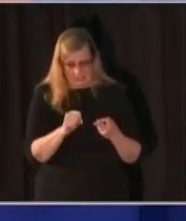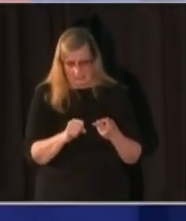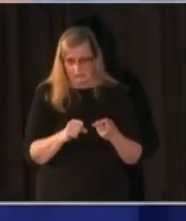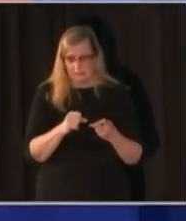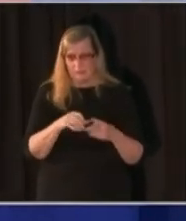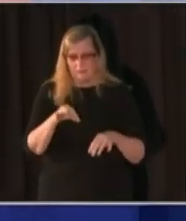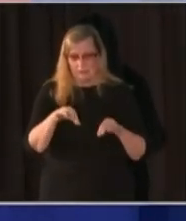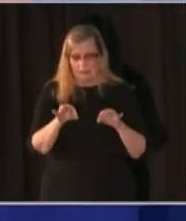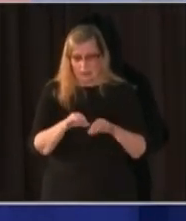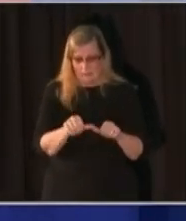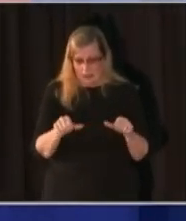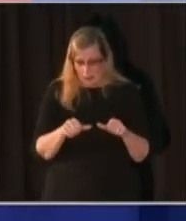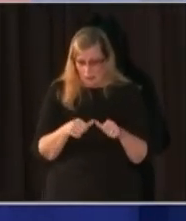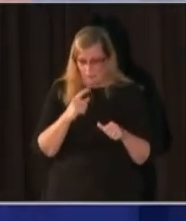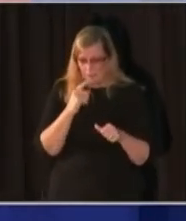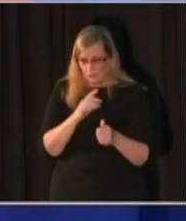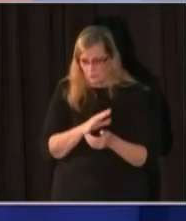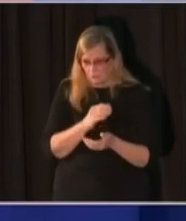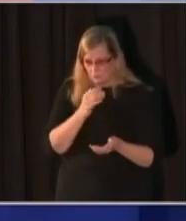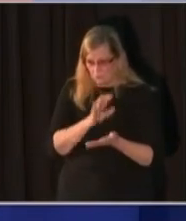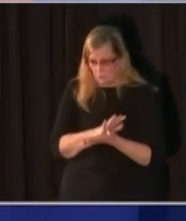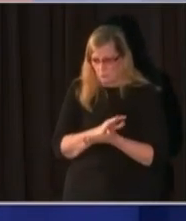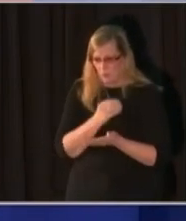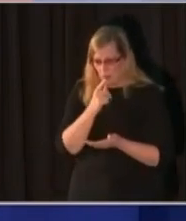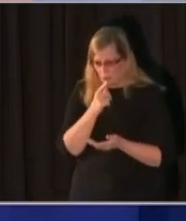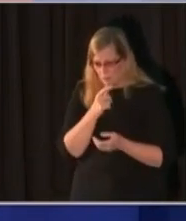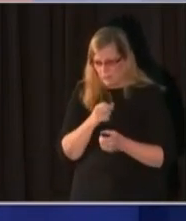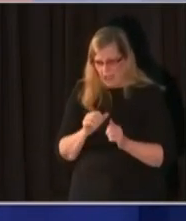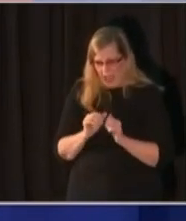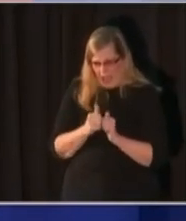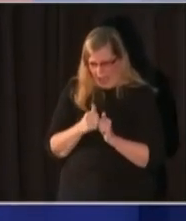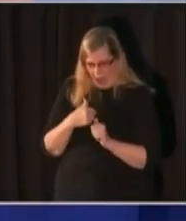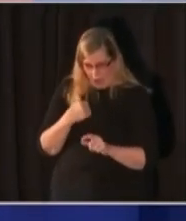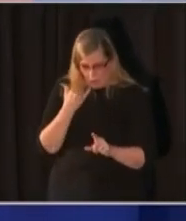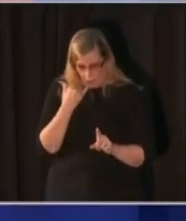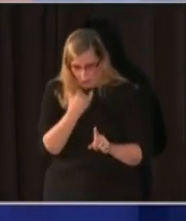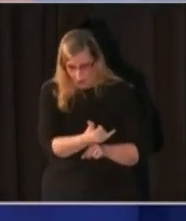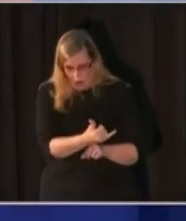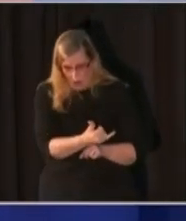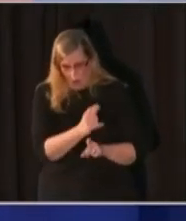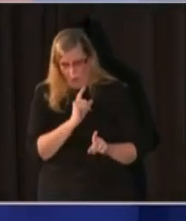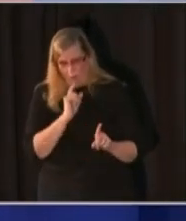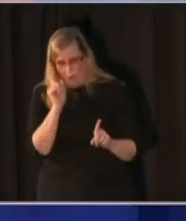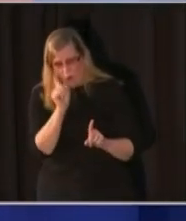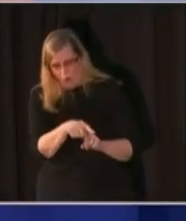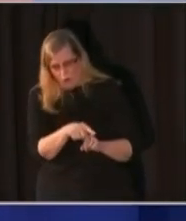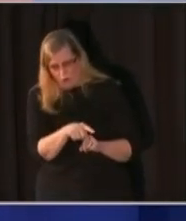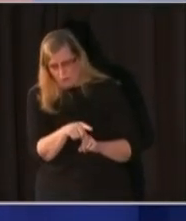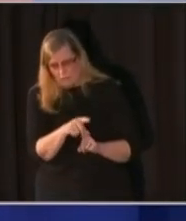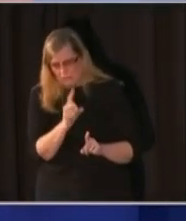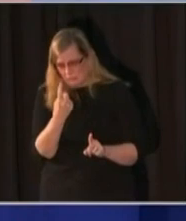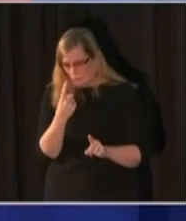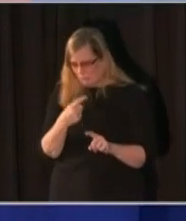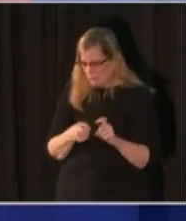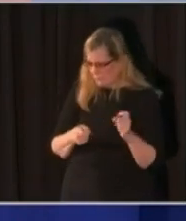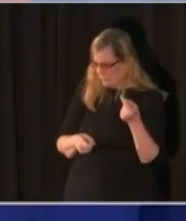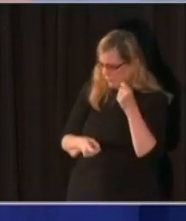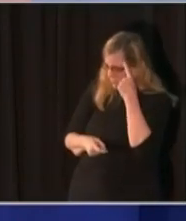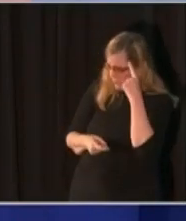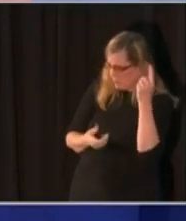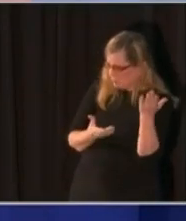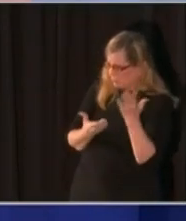For the delivery, how does that work? Do I call up and order, and then somebody from the government brings it,